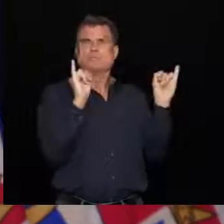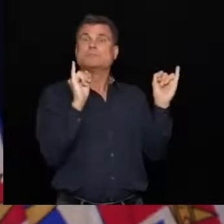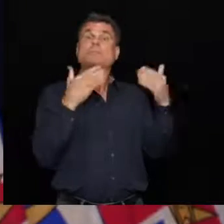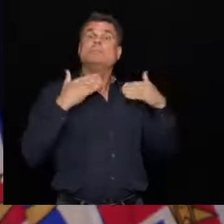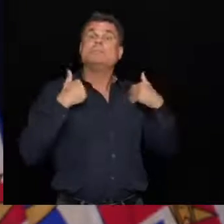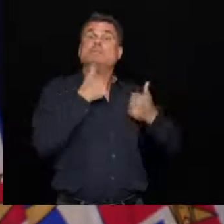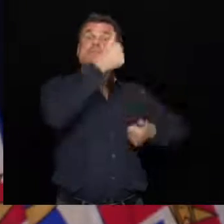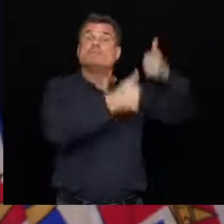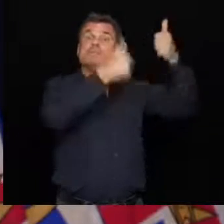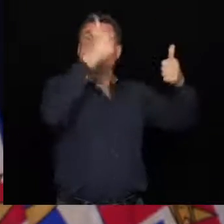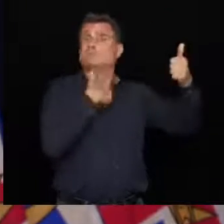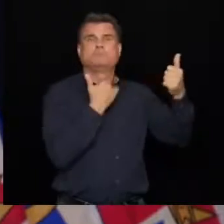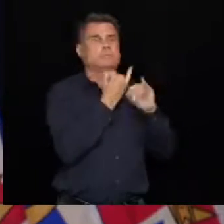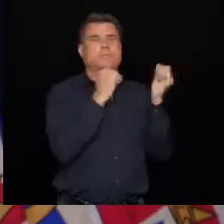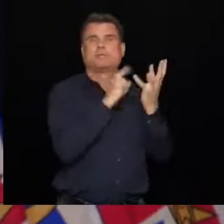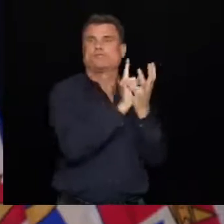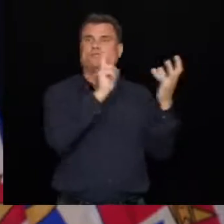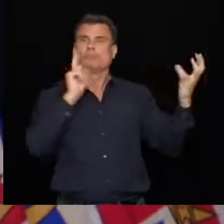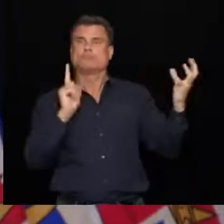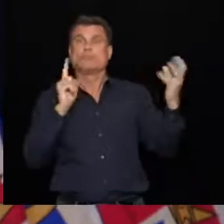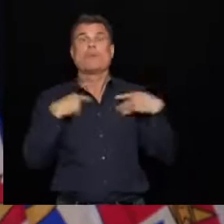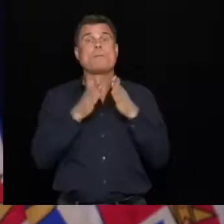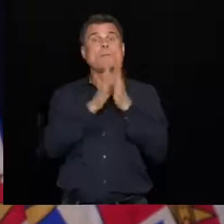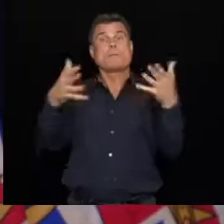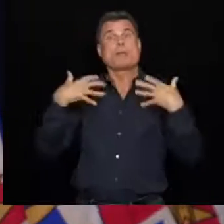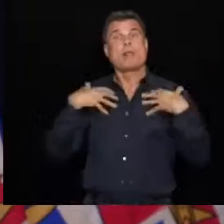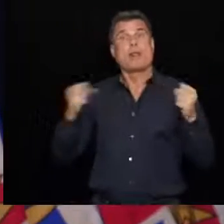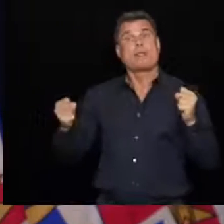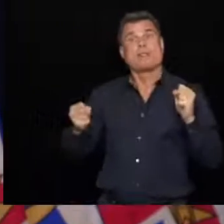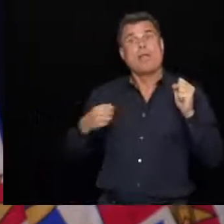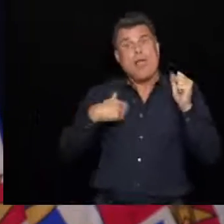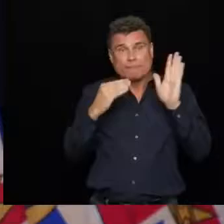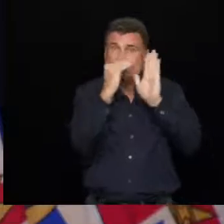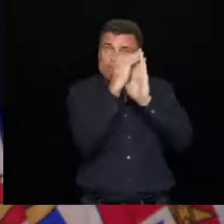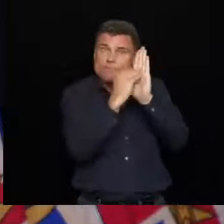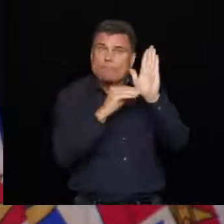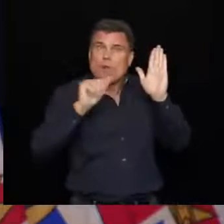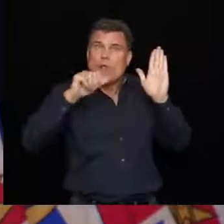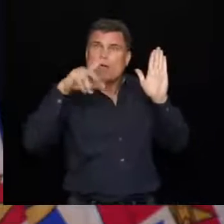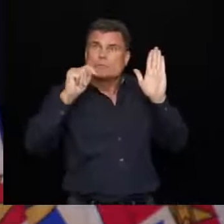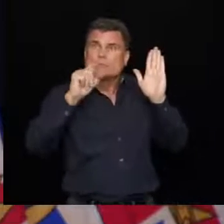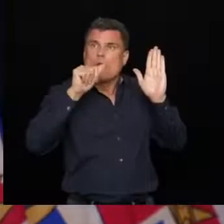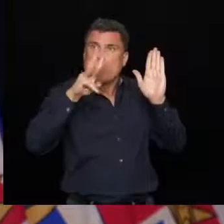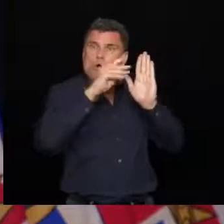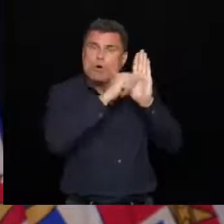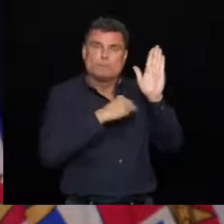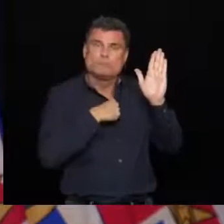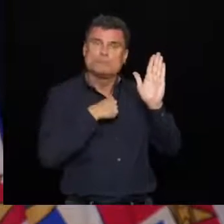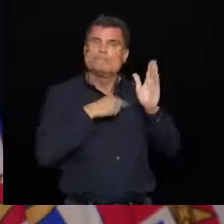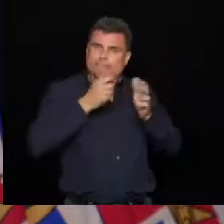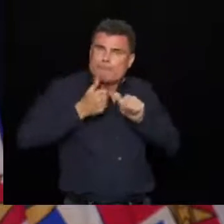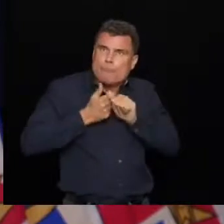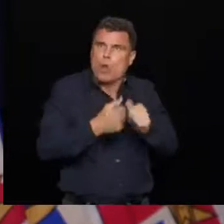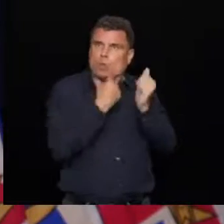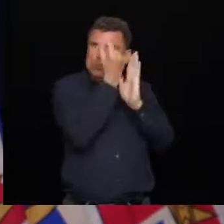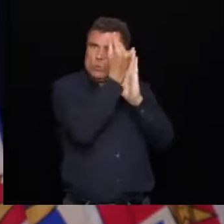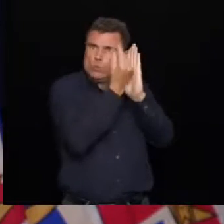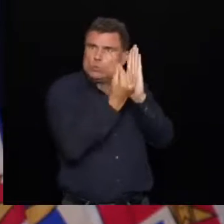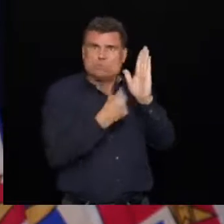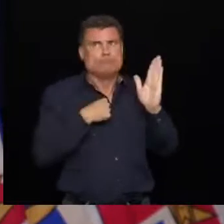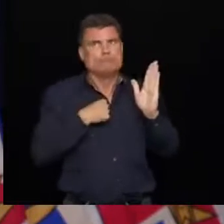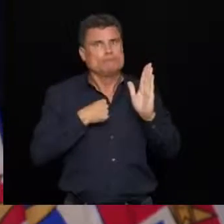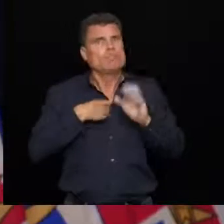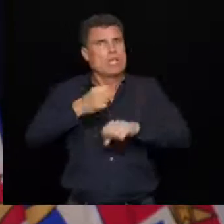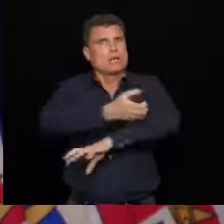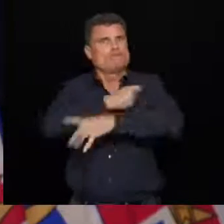Public Health Act to take actions, to issue orders, are things that I can do independently. Obviously, it's important for us to do that together